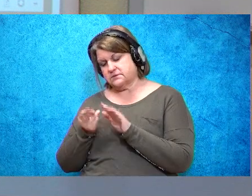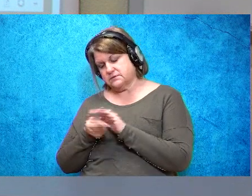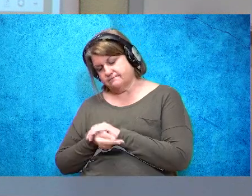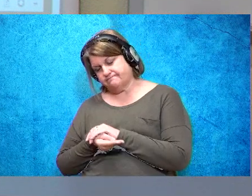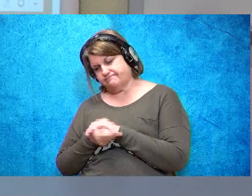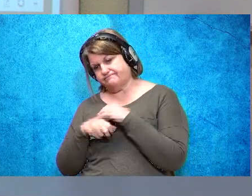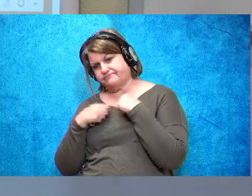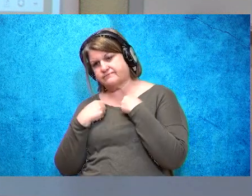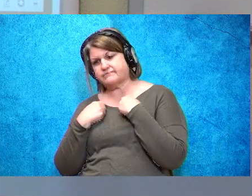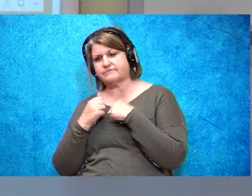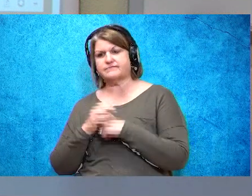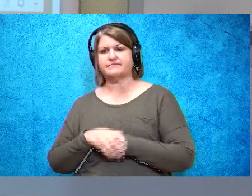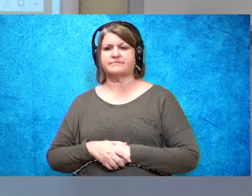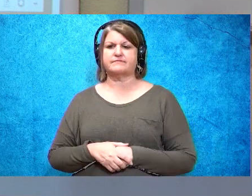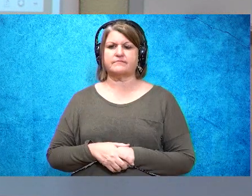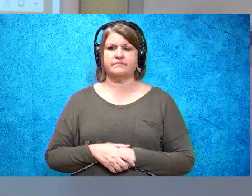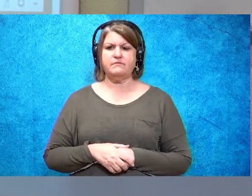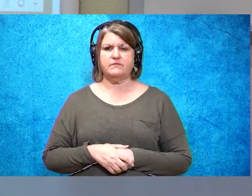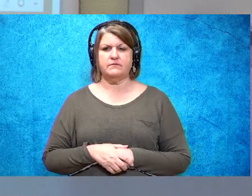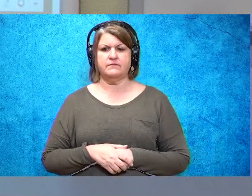sleep.